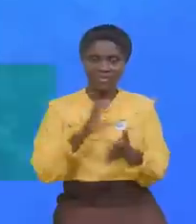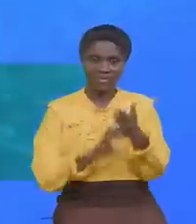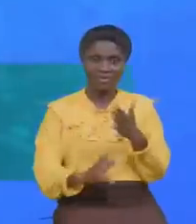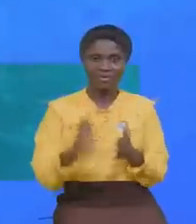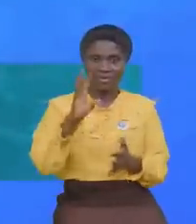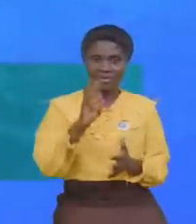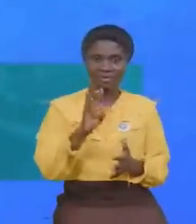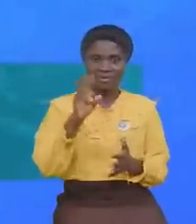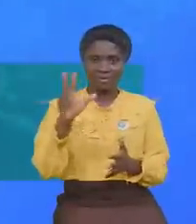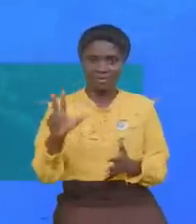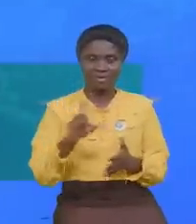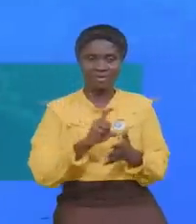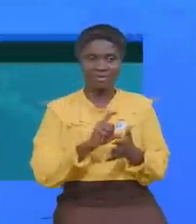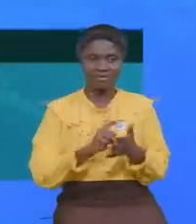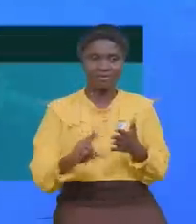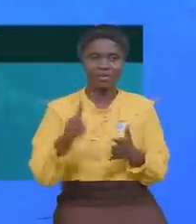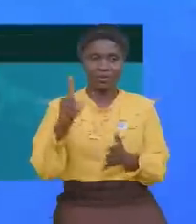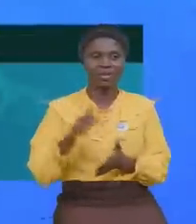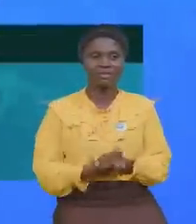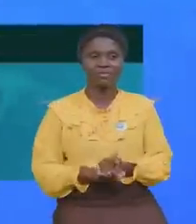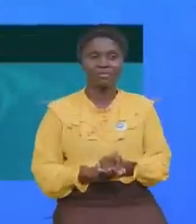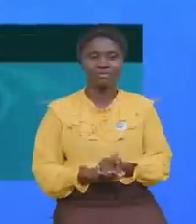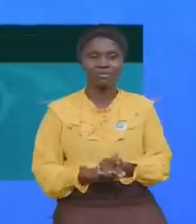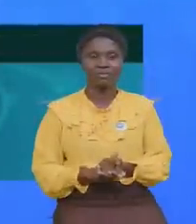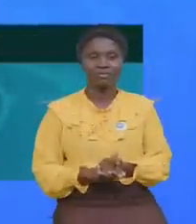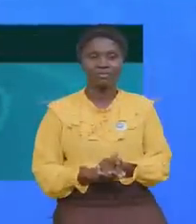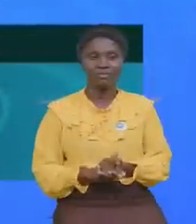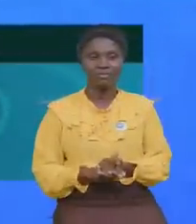Who is this that cometh from Edom?